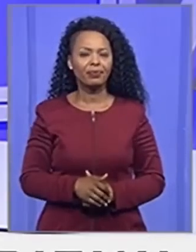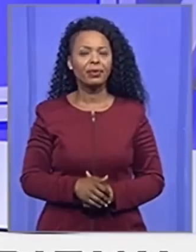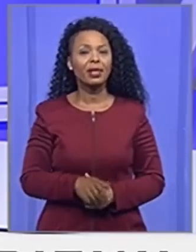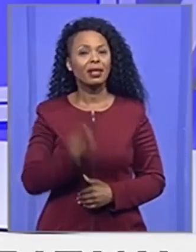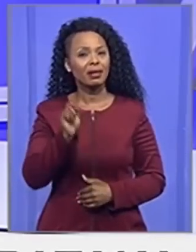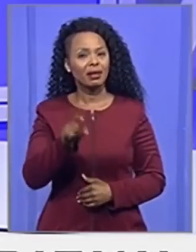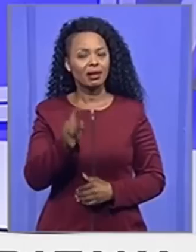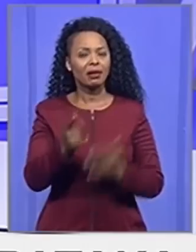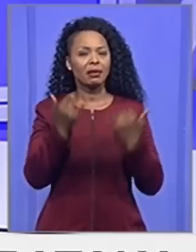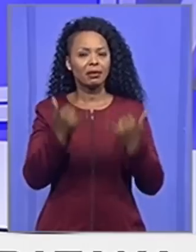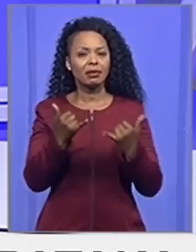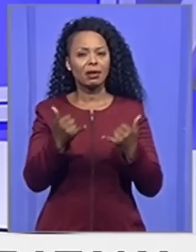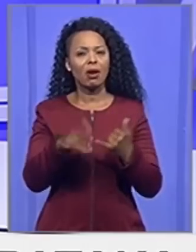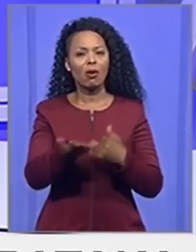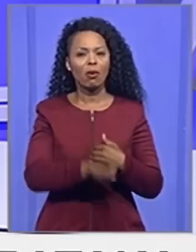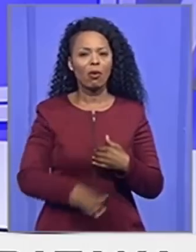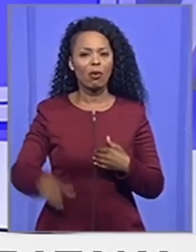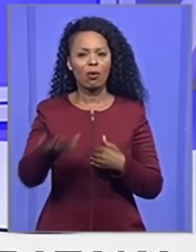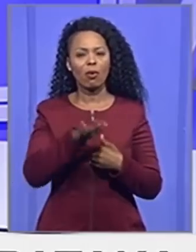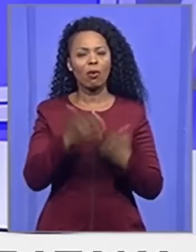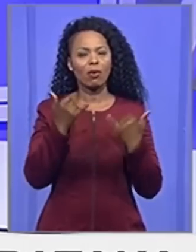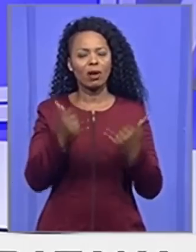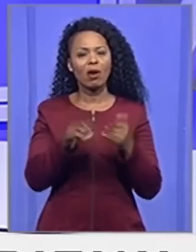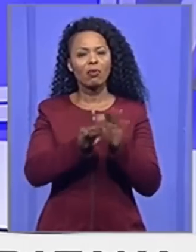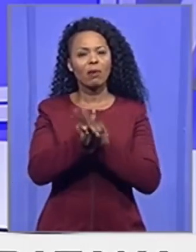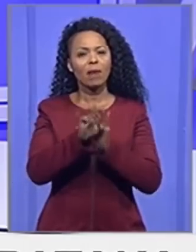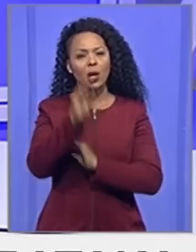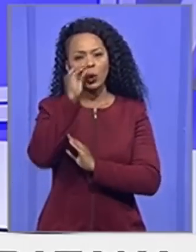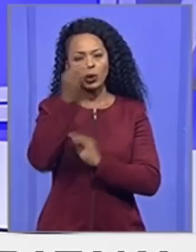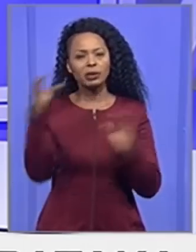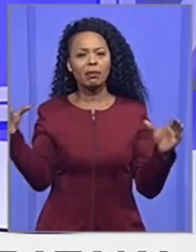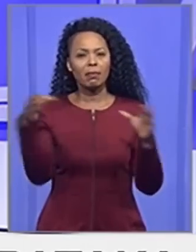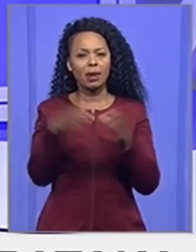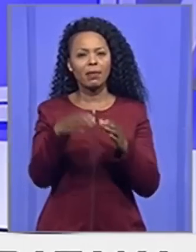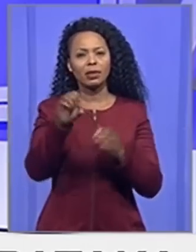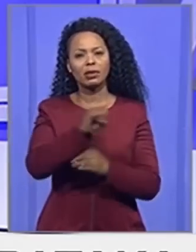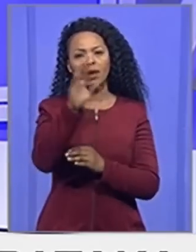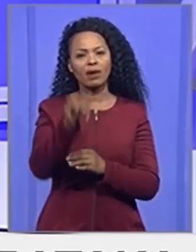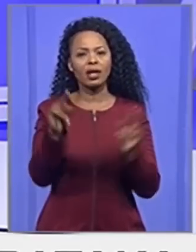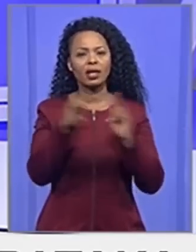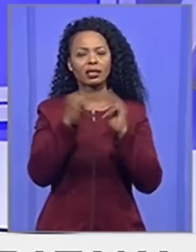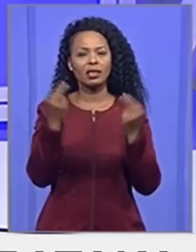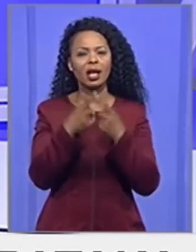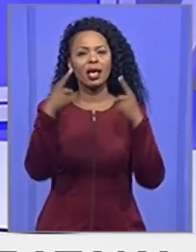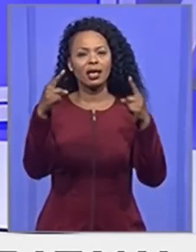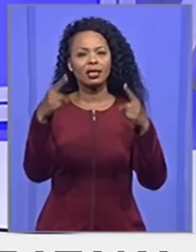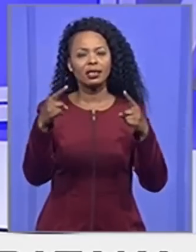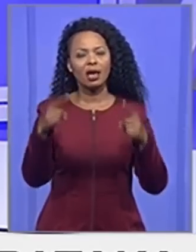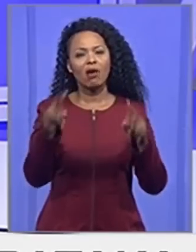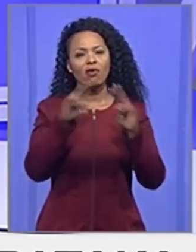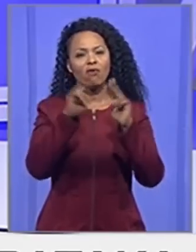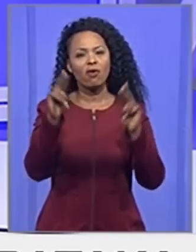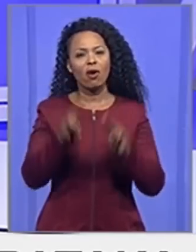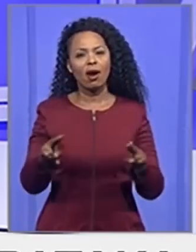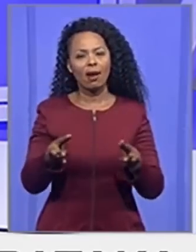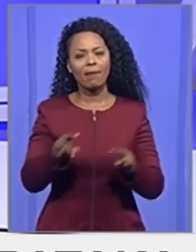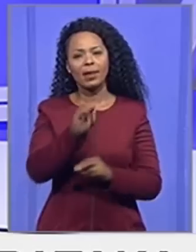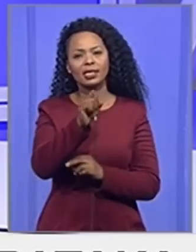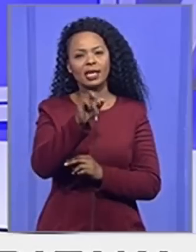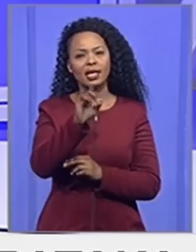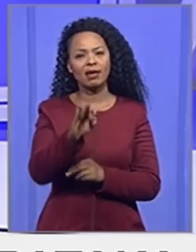se tšweletše kopanong ya babegaditaba yeo e bego e hlanketše ke ba South African National Editors Forum, SANEF,